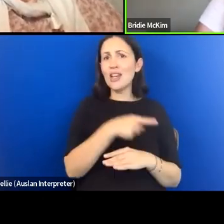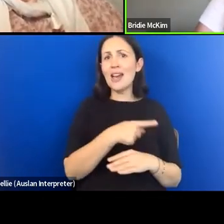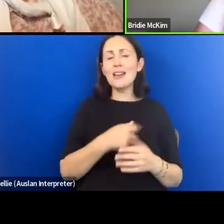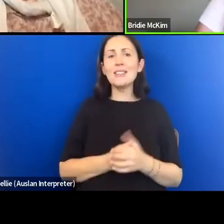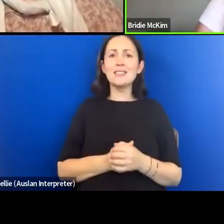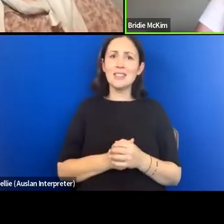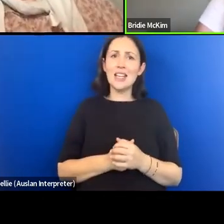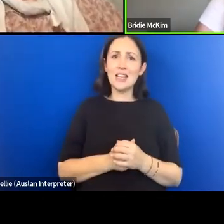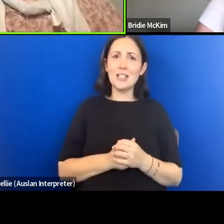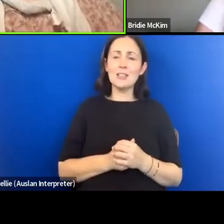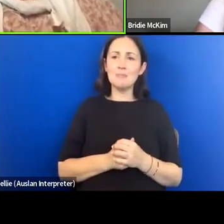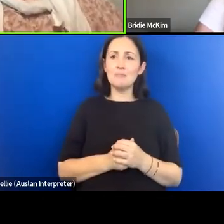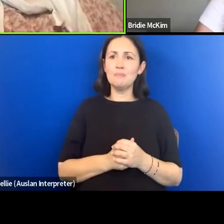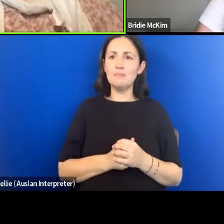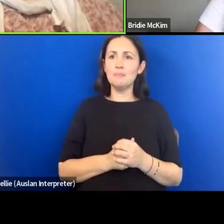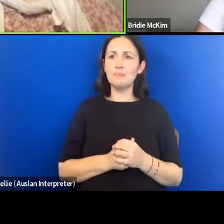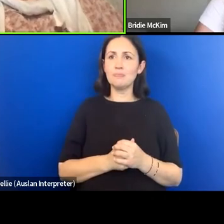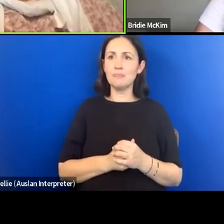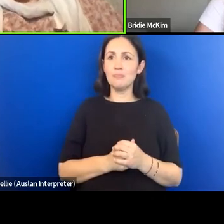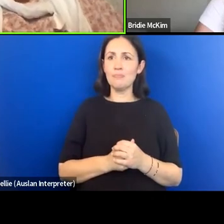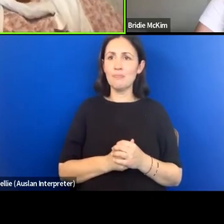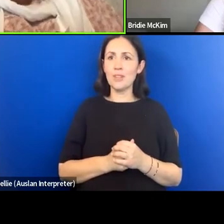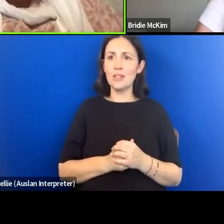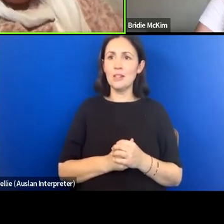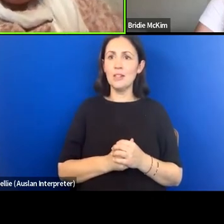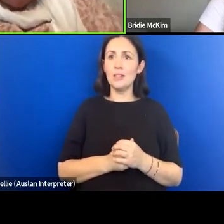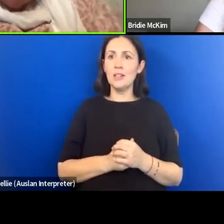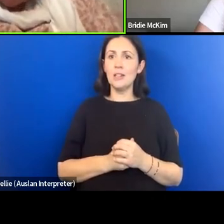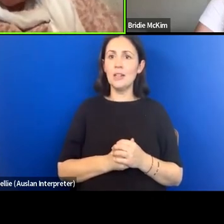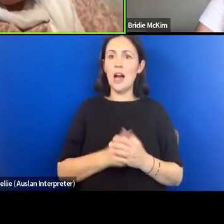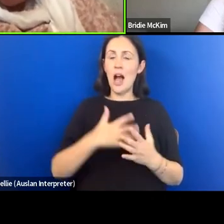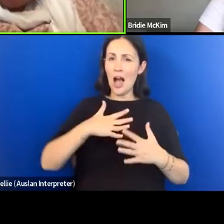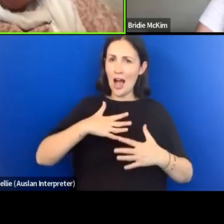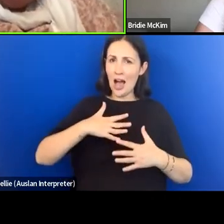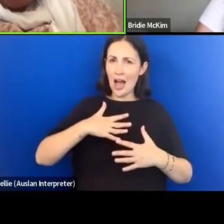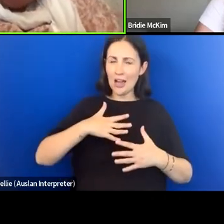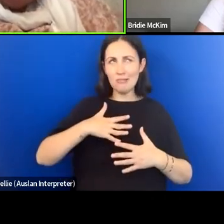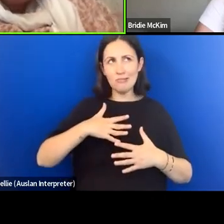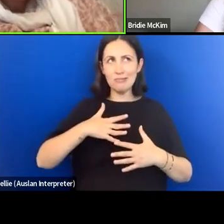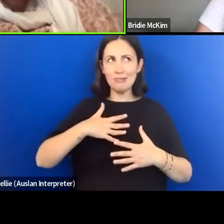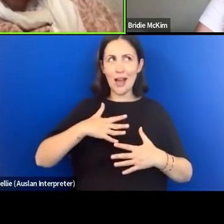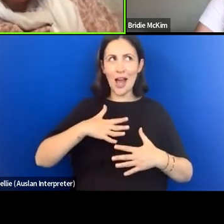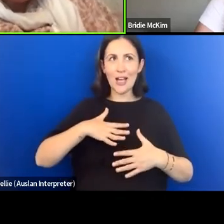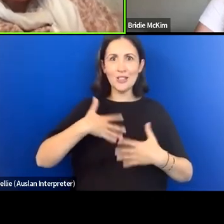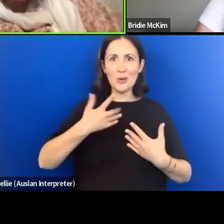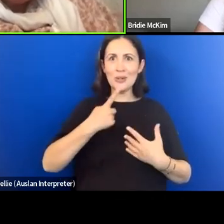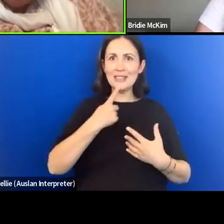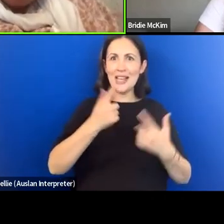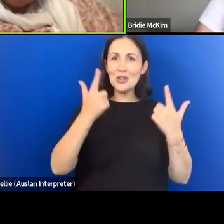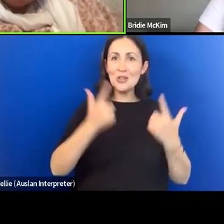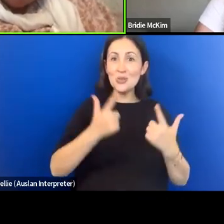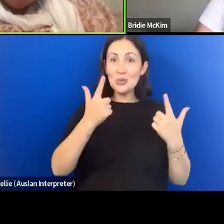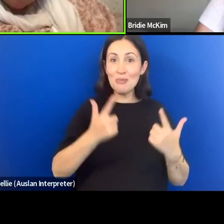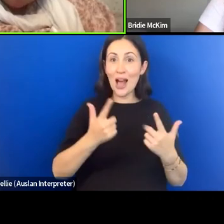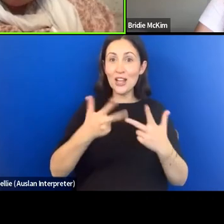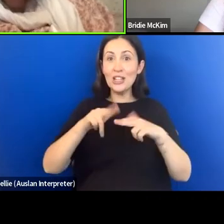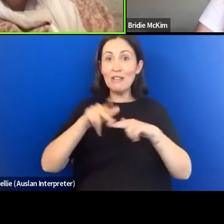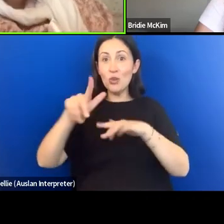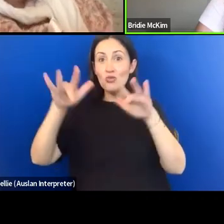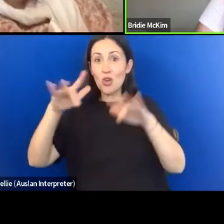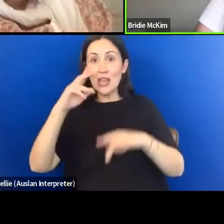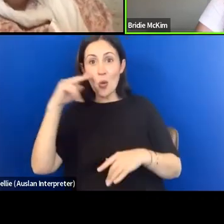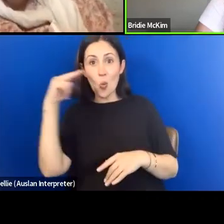We, you know, not to give away the ending of the film for people who haven't seen